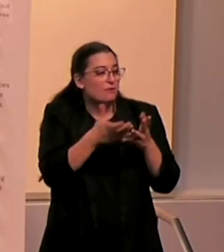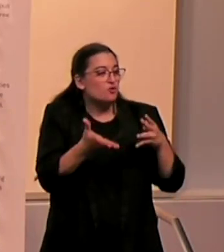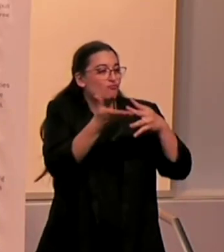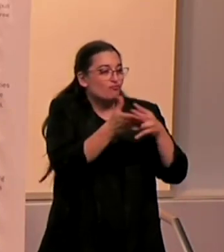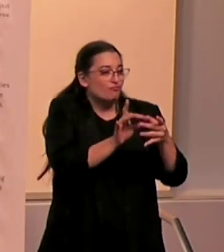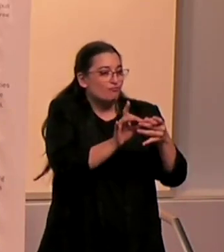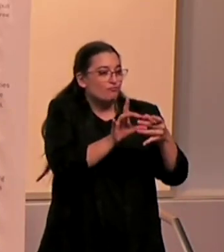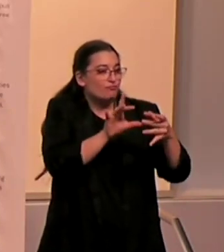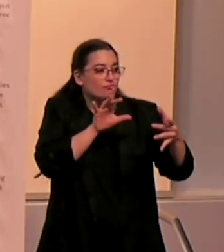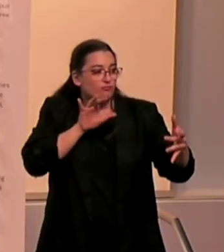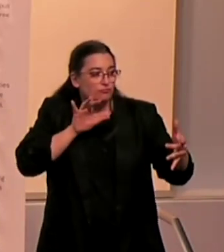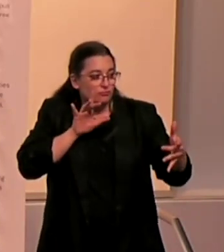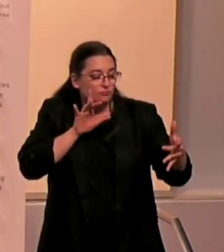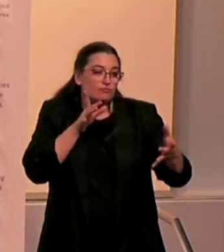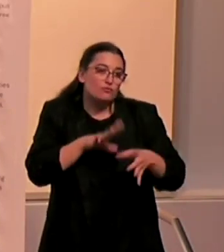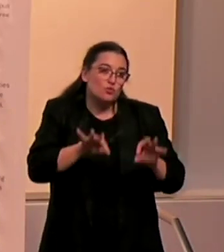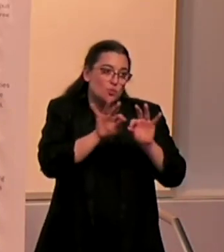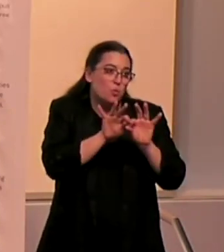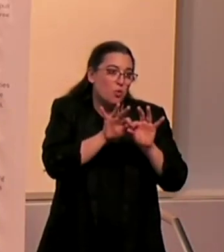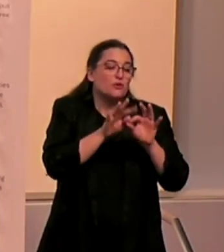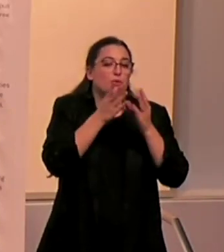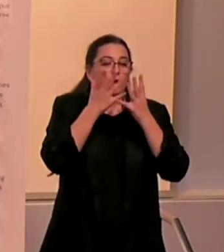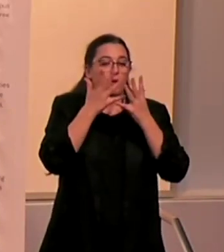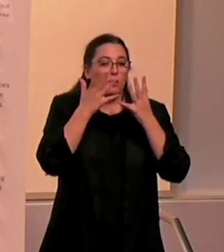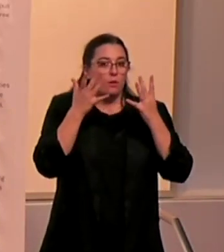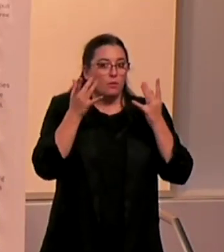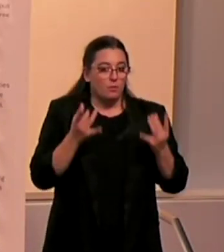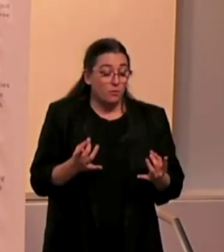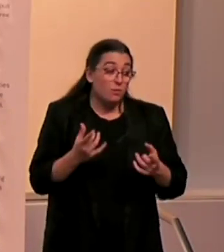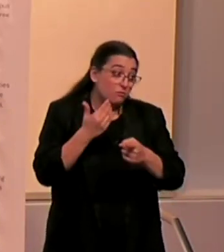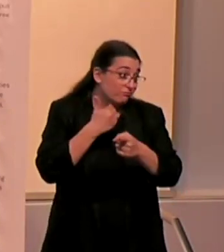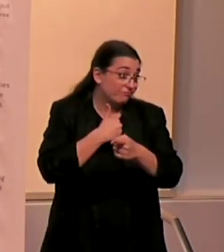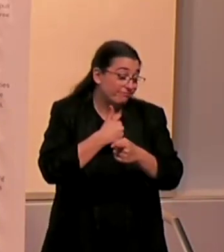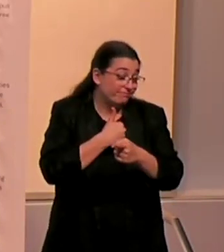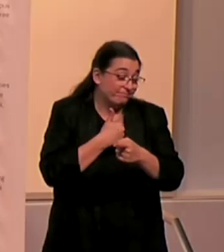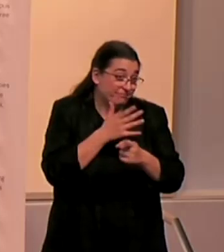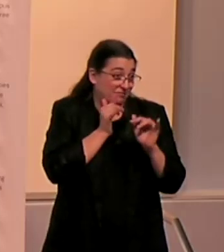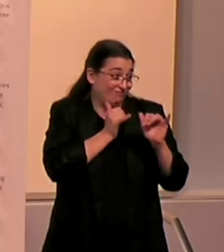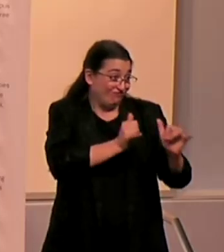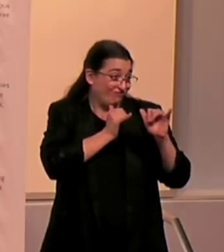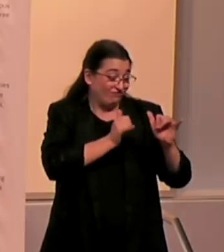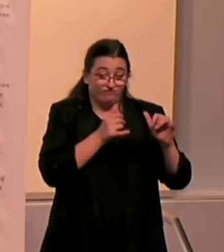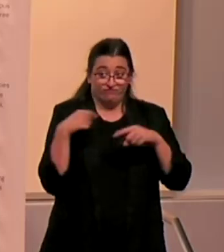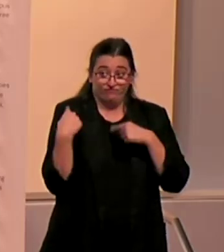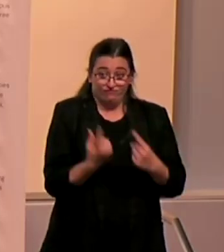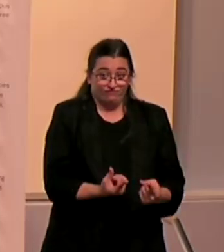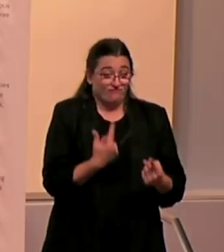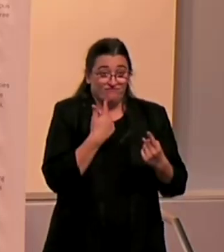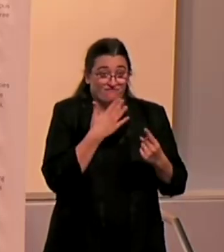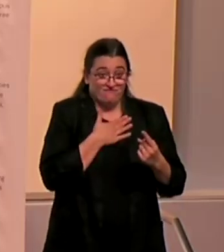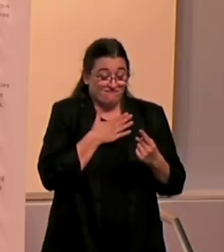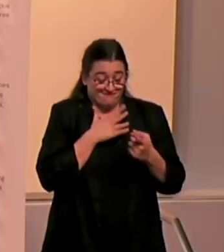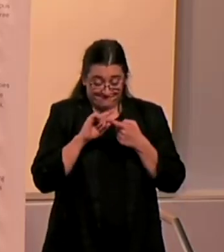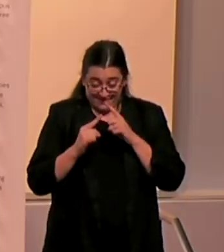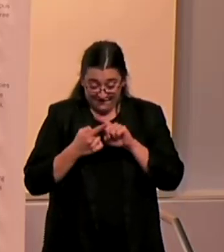us lupus patients. I can tell you that I've gone through the same thing. I have had friends that